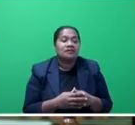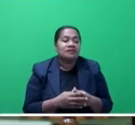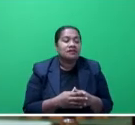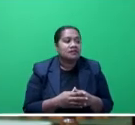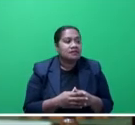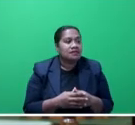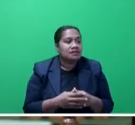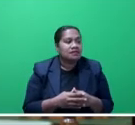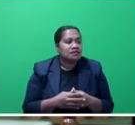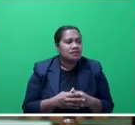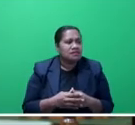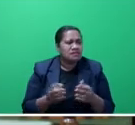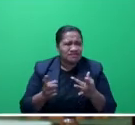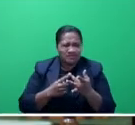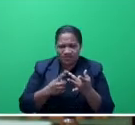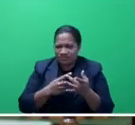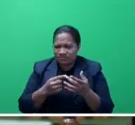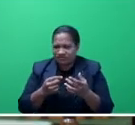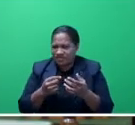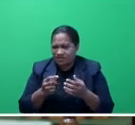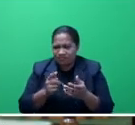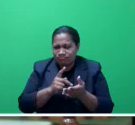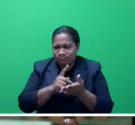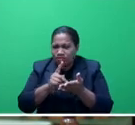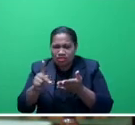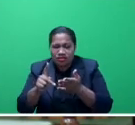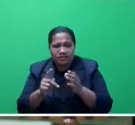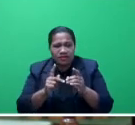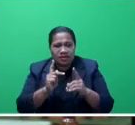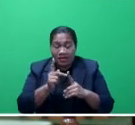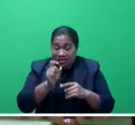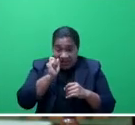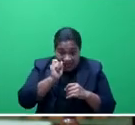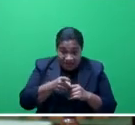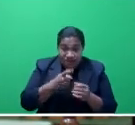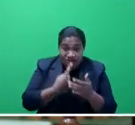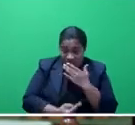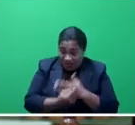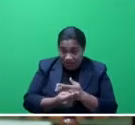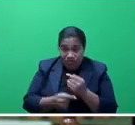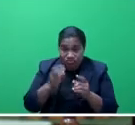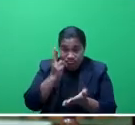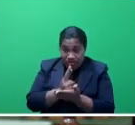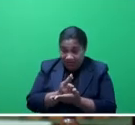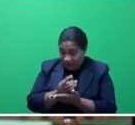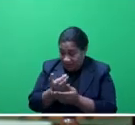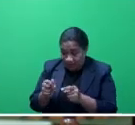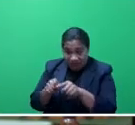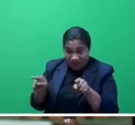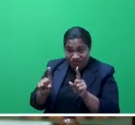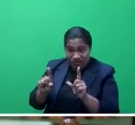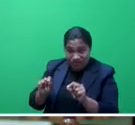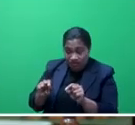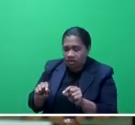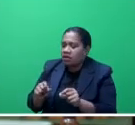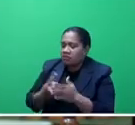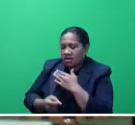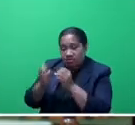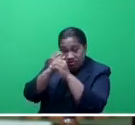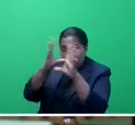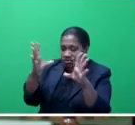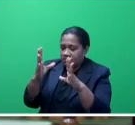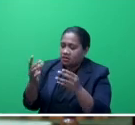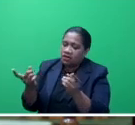ever-changing positions of some politicians, that dream would have died long ago. That fearful, reactive